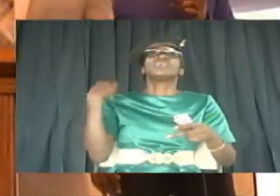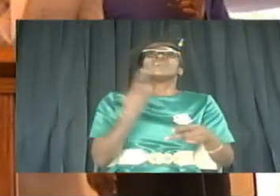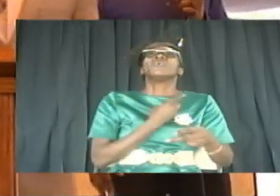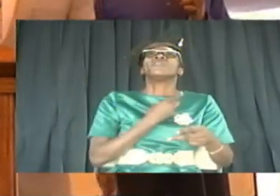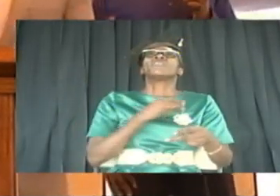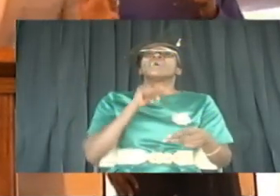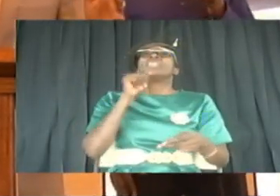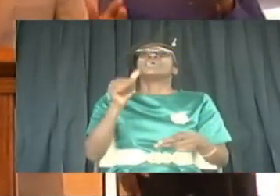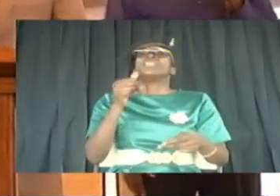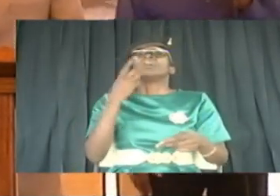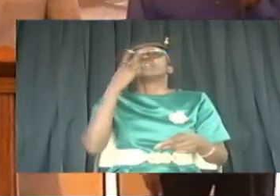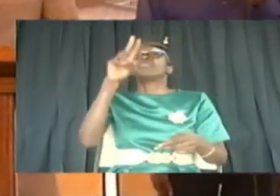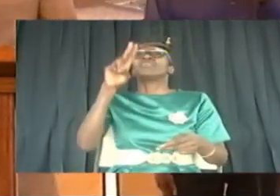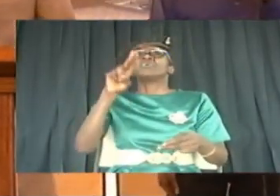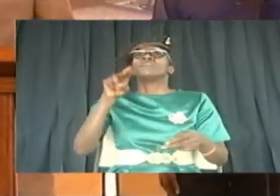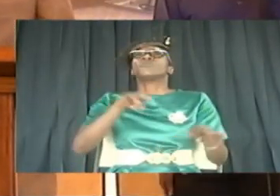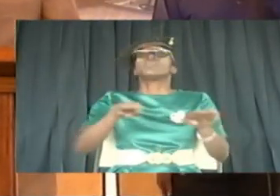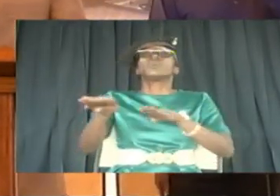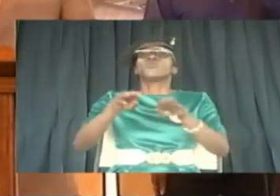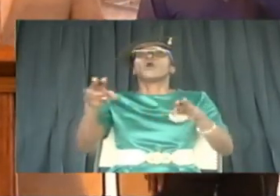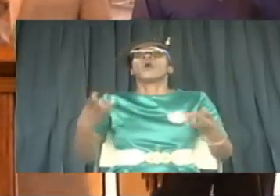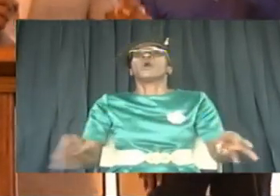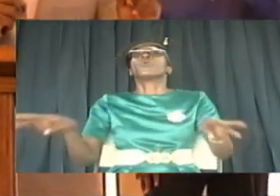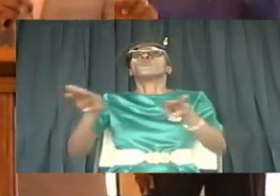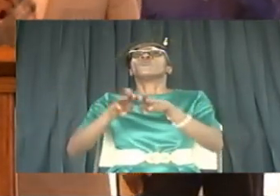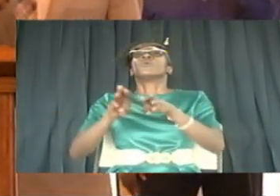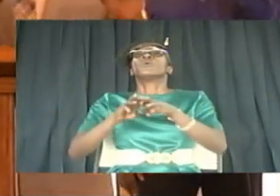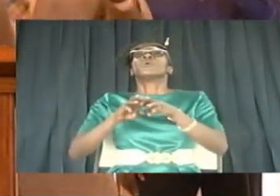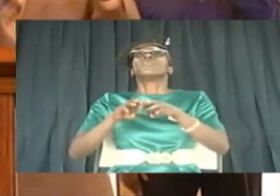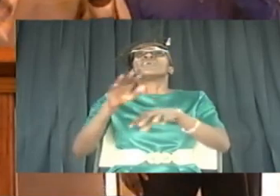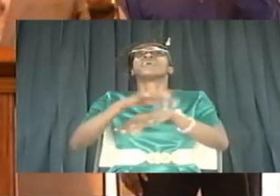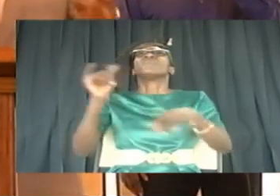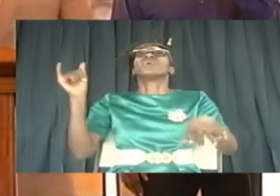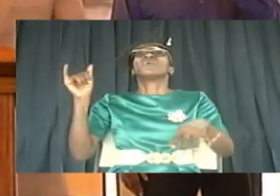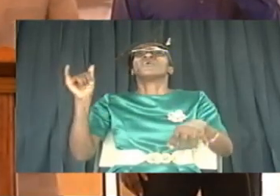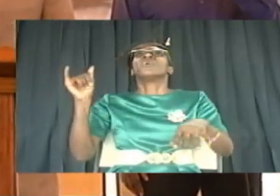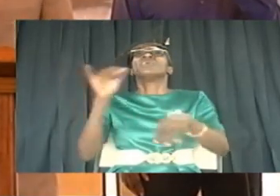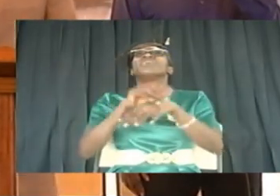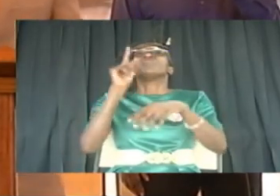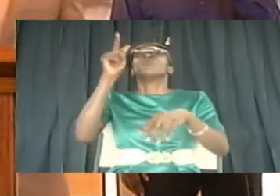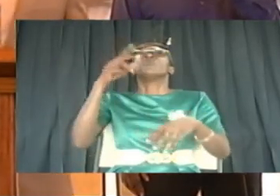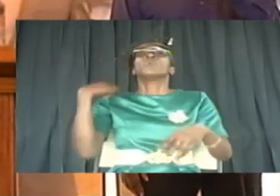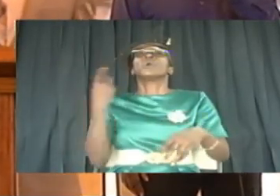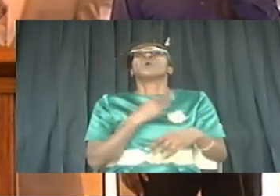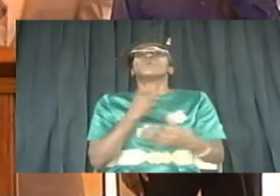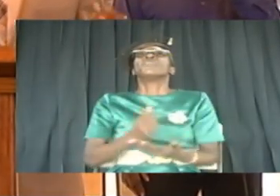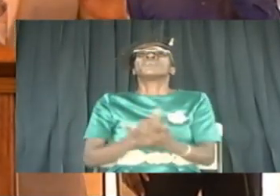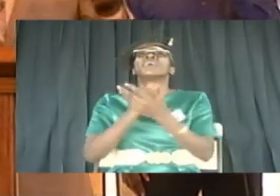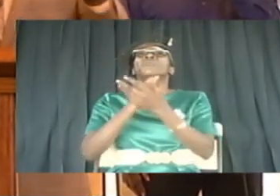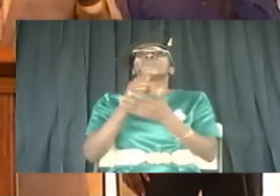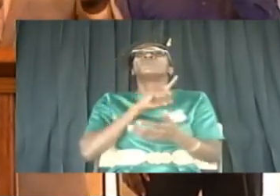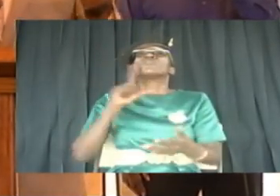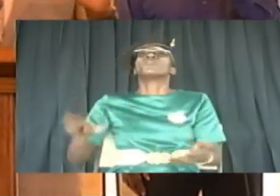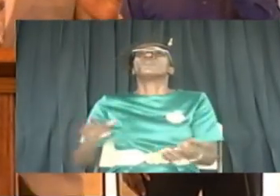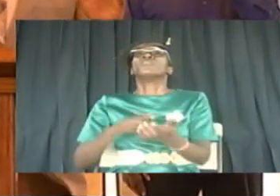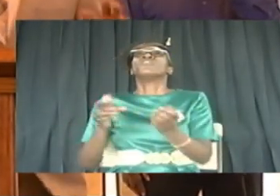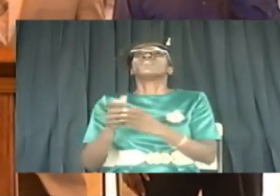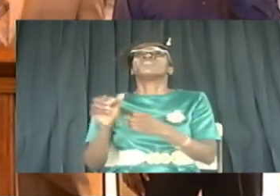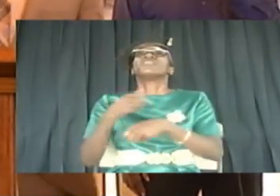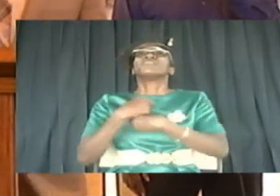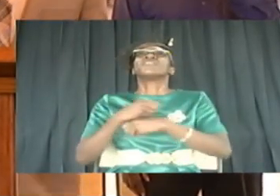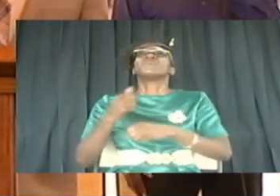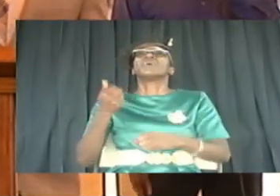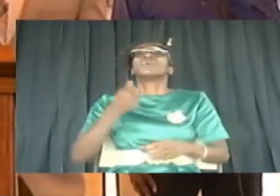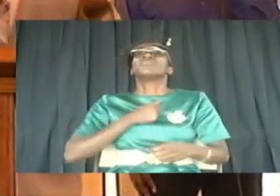seeing us, God, I will walk worthy, God, of the calling, God, that you have called us, Jesus. Help us, Lord Jesus, to set ourselves